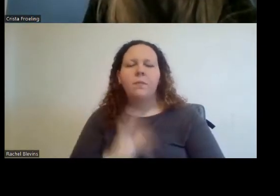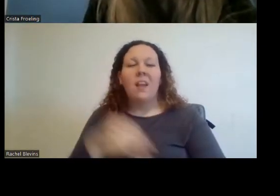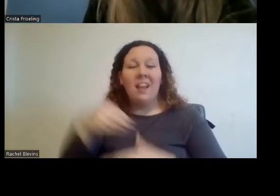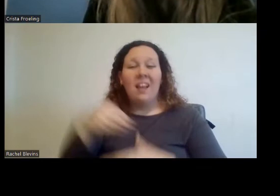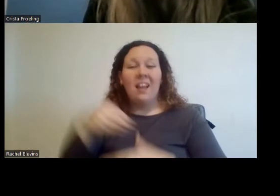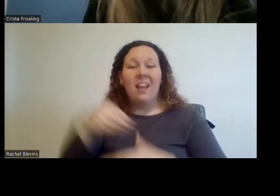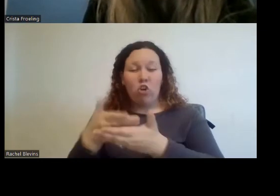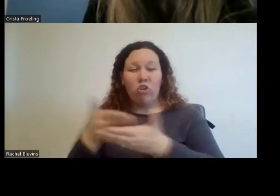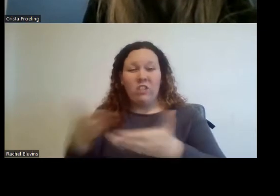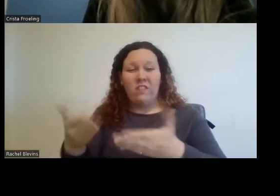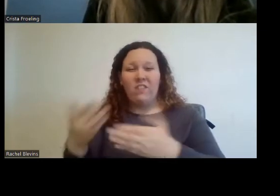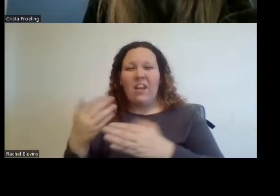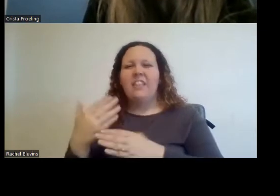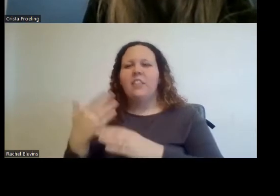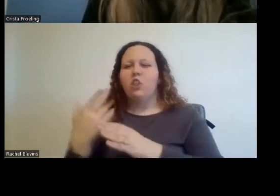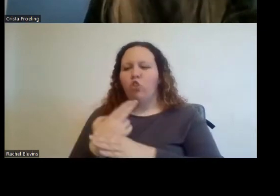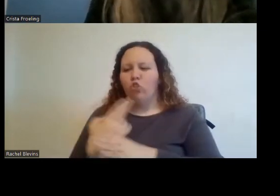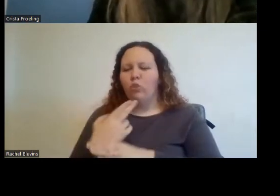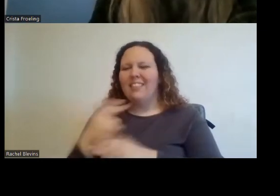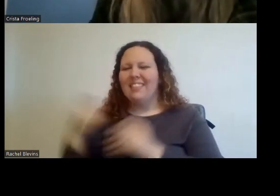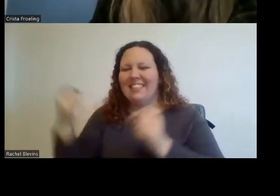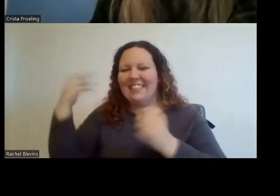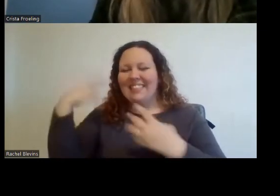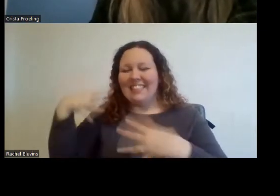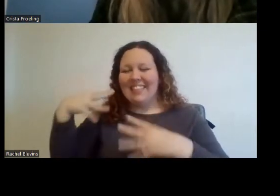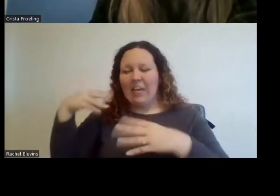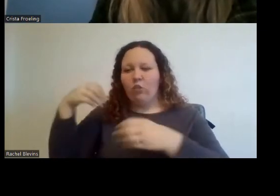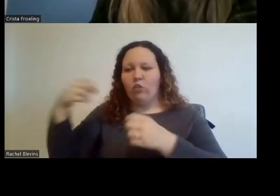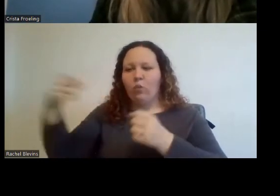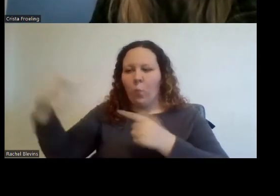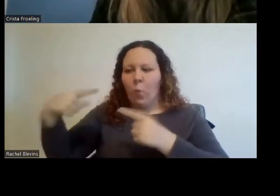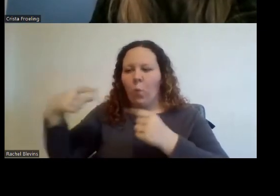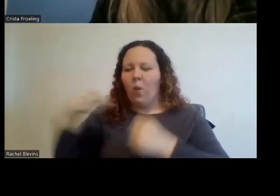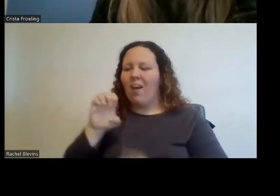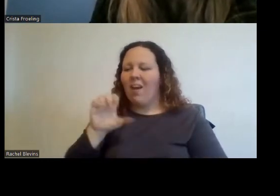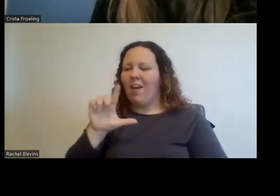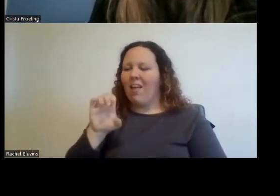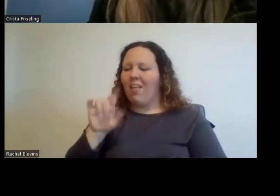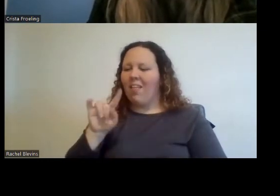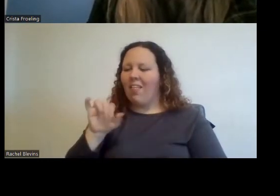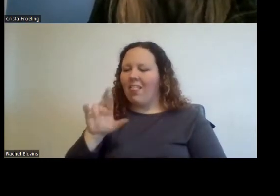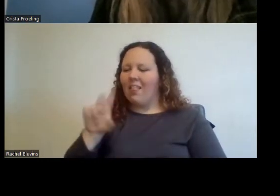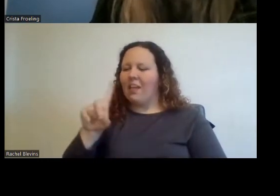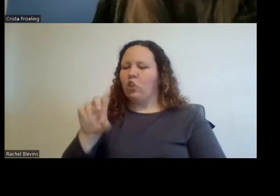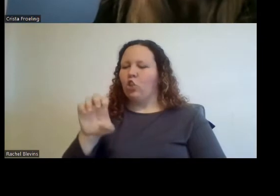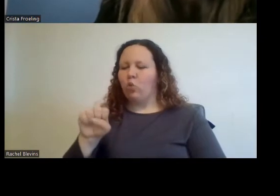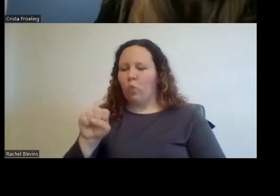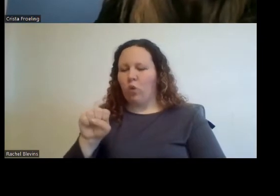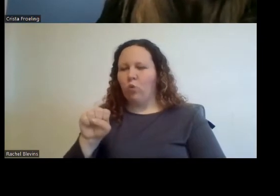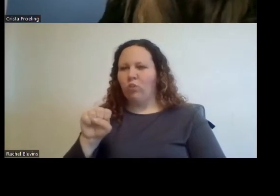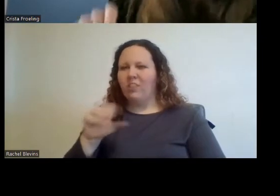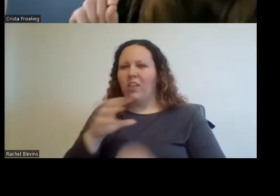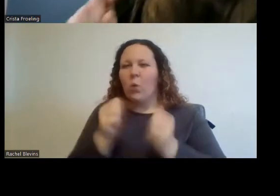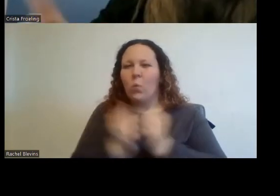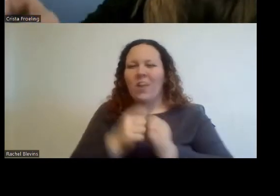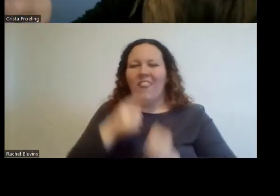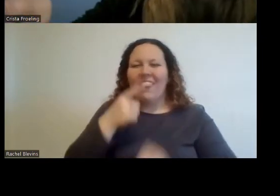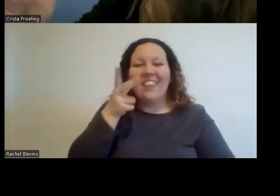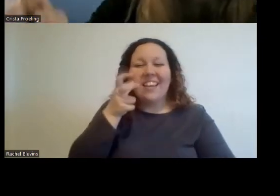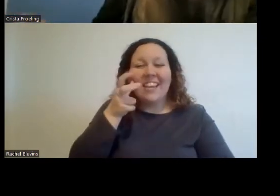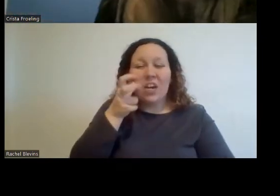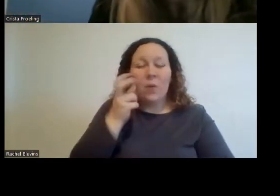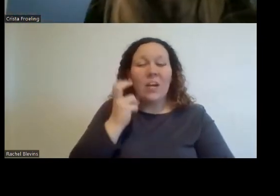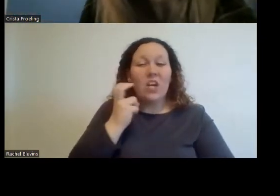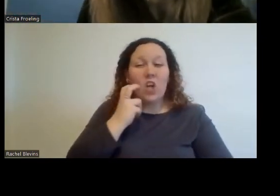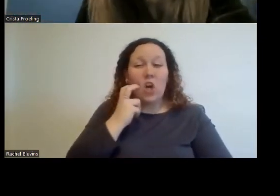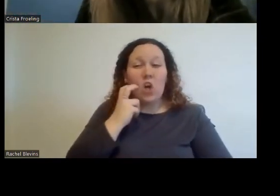to the electrodes, which is here, and the electrodes stimulate the hearing nerve, which is here. And then what does the hearing nerve do? It sends the signal